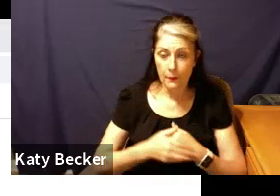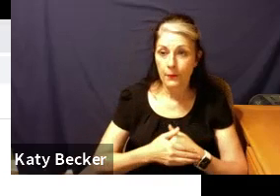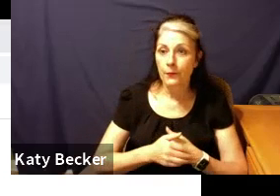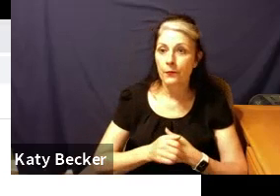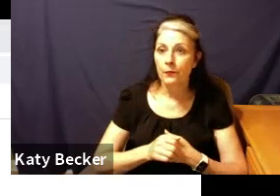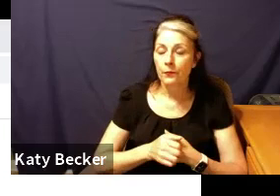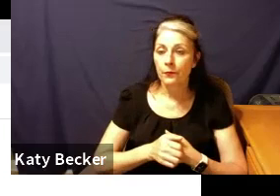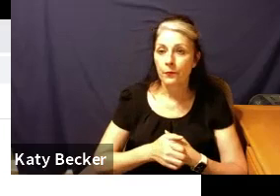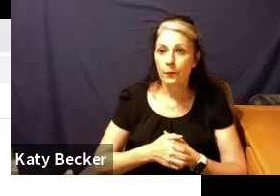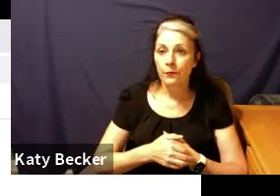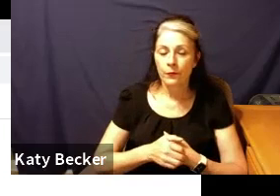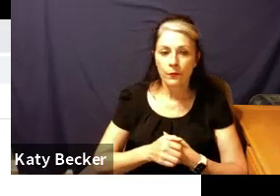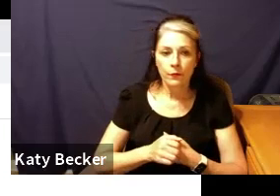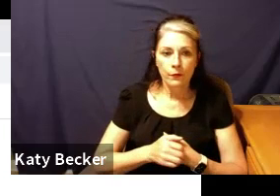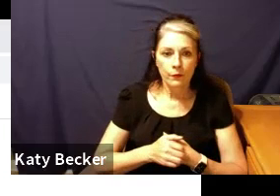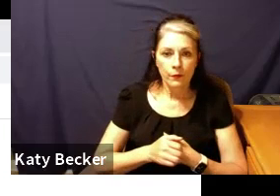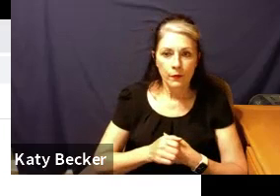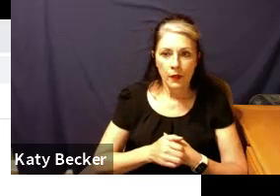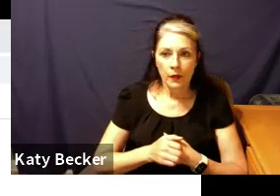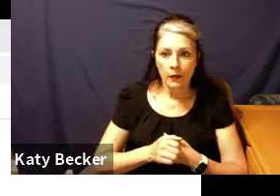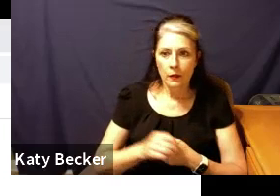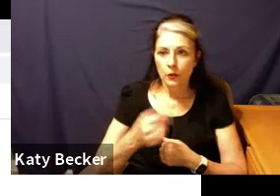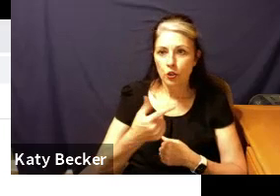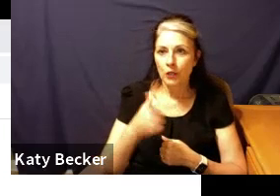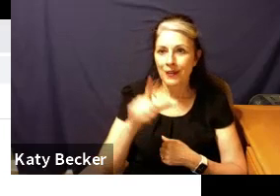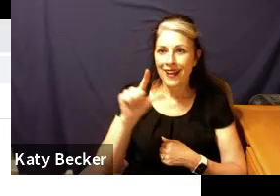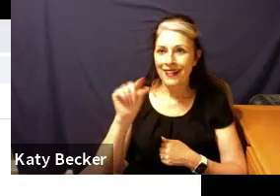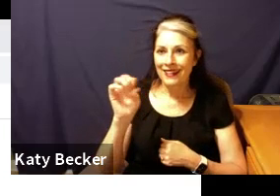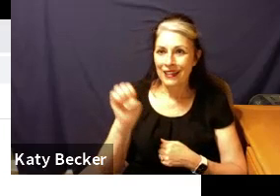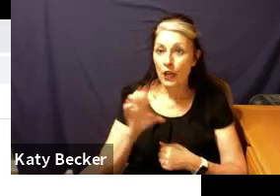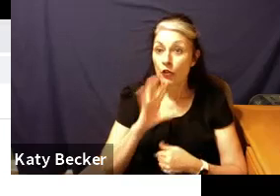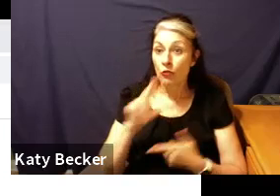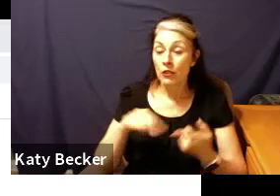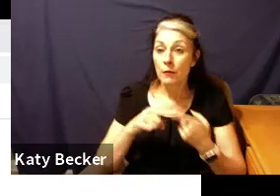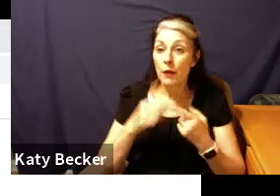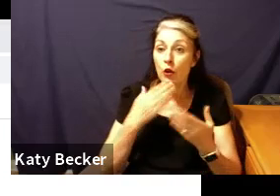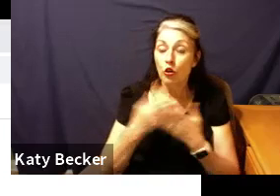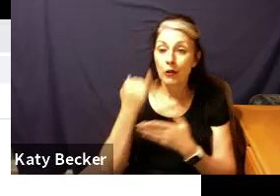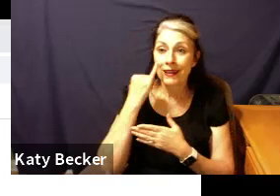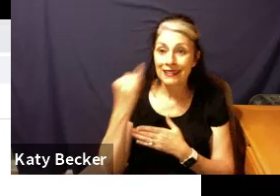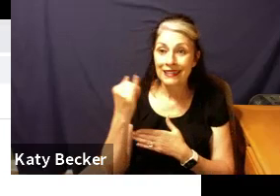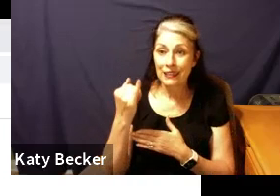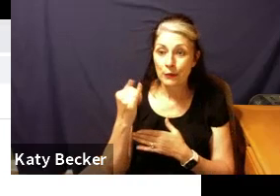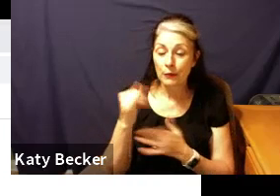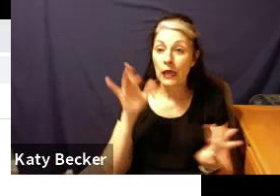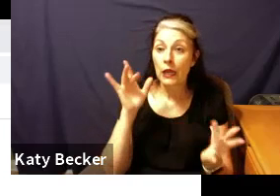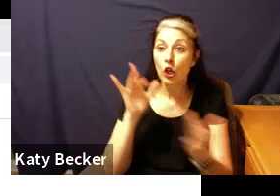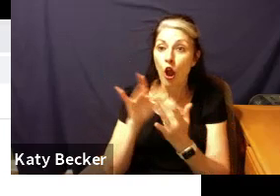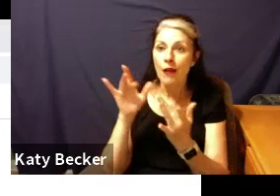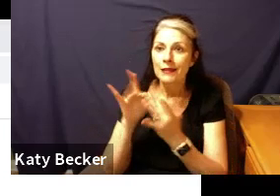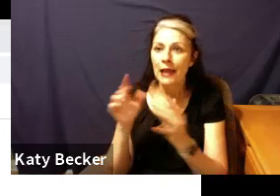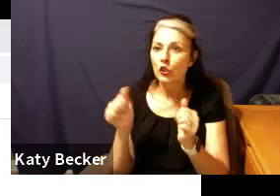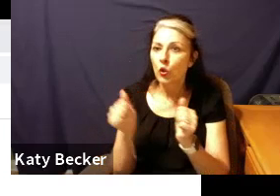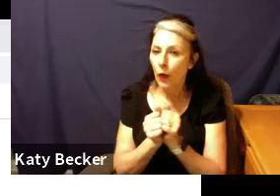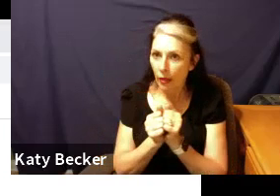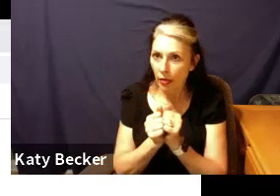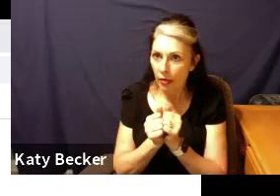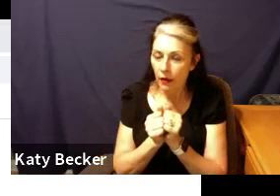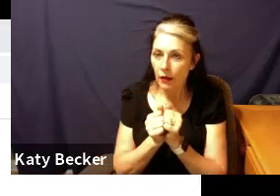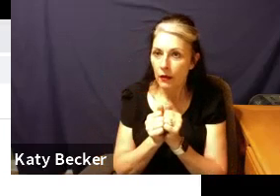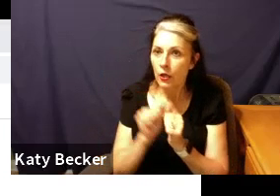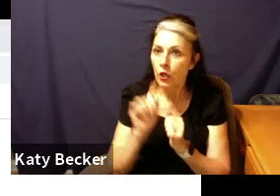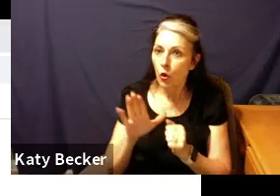And then as Glay mentioned, it is always a good idea to be in contact with